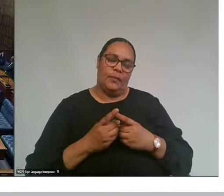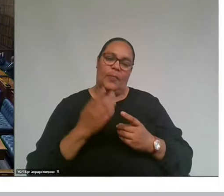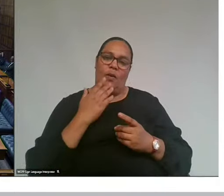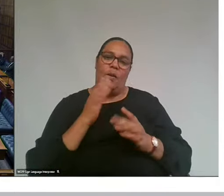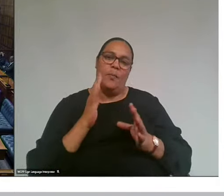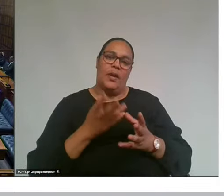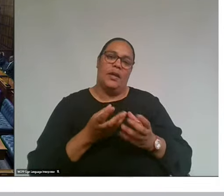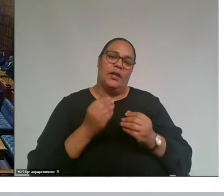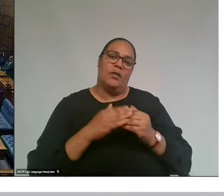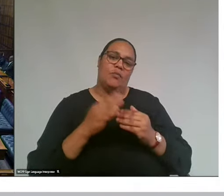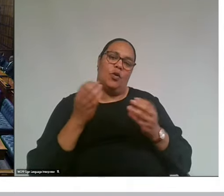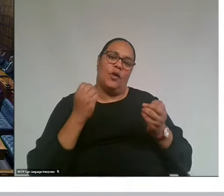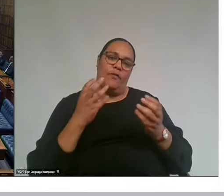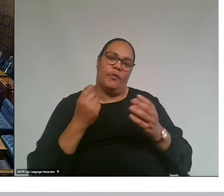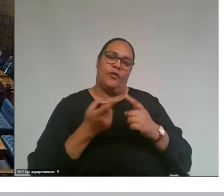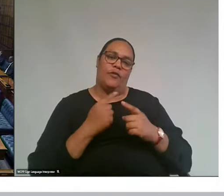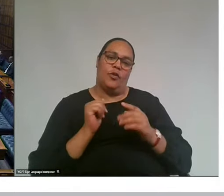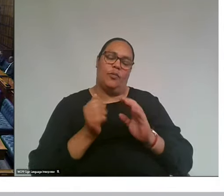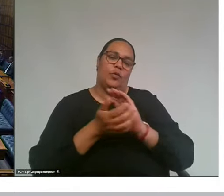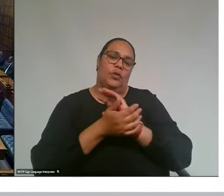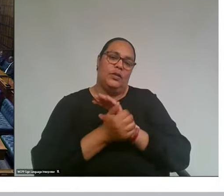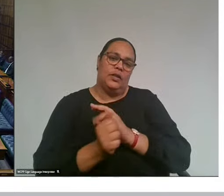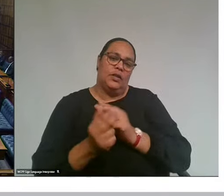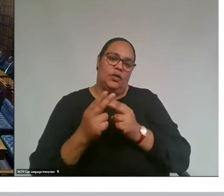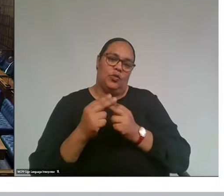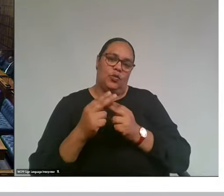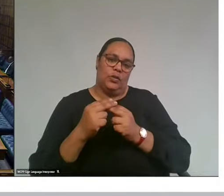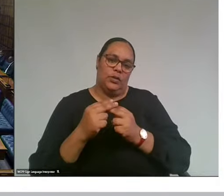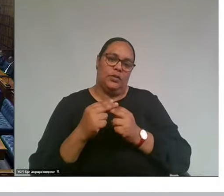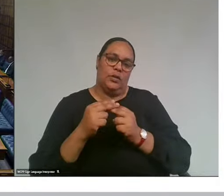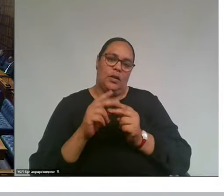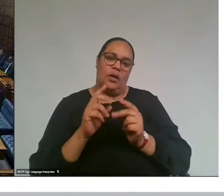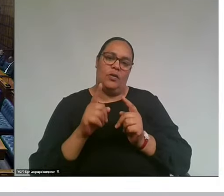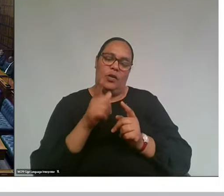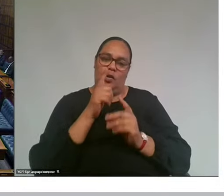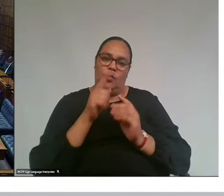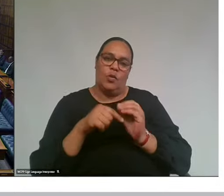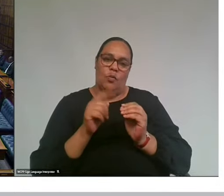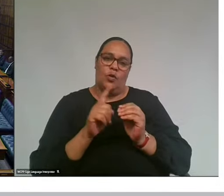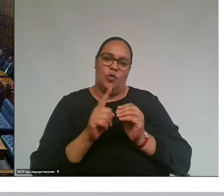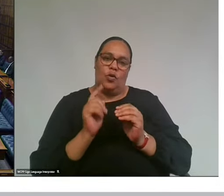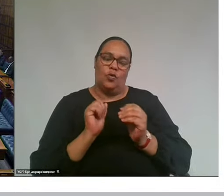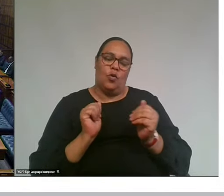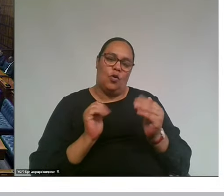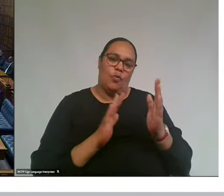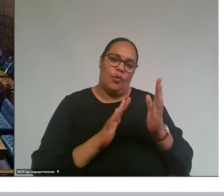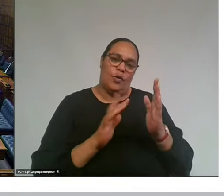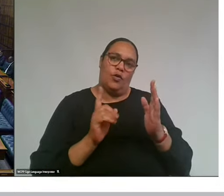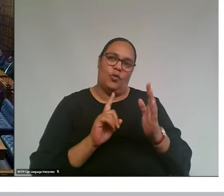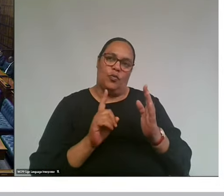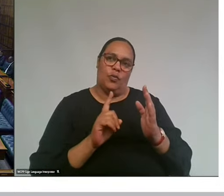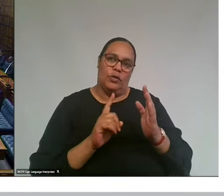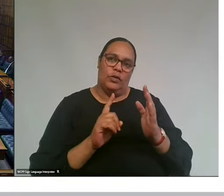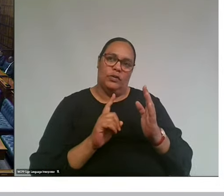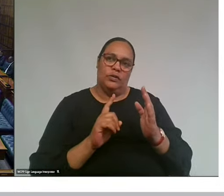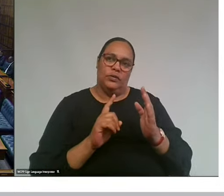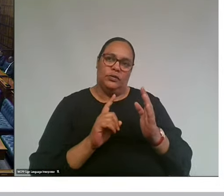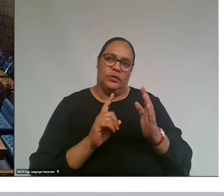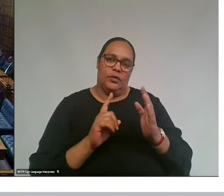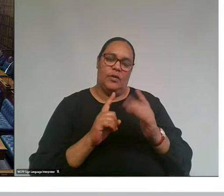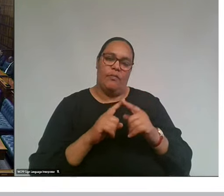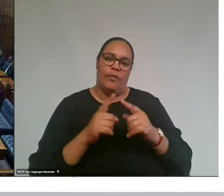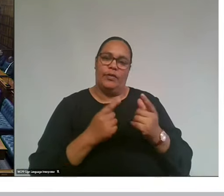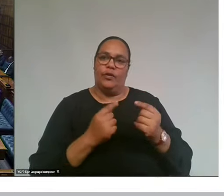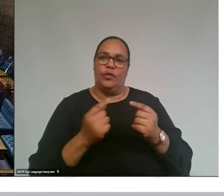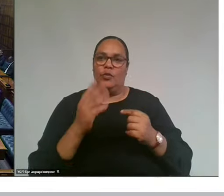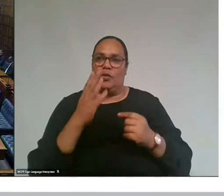just get more information from the skills unit they spoke about the approach which I think M andas was was